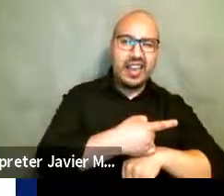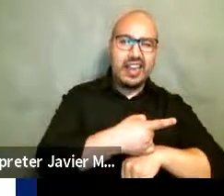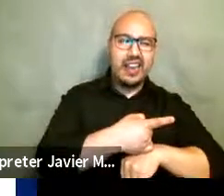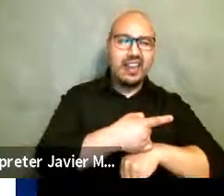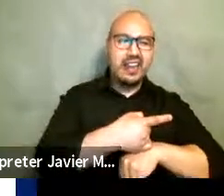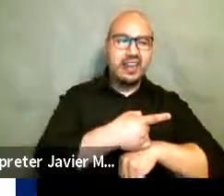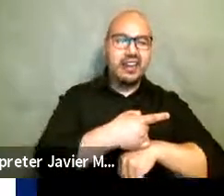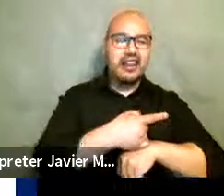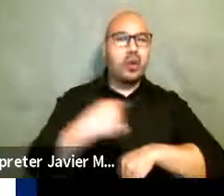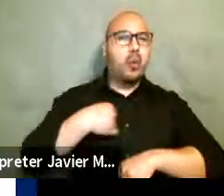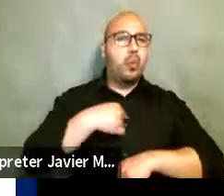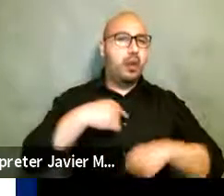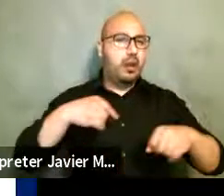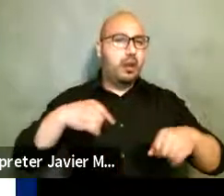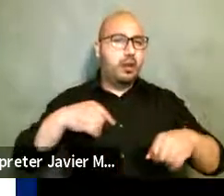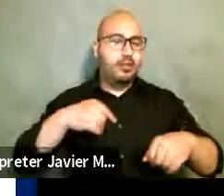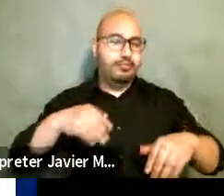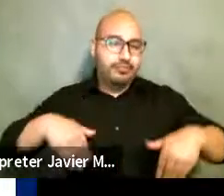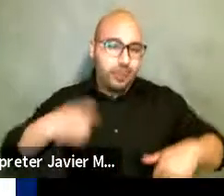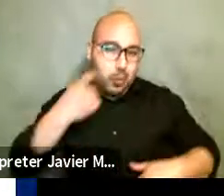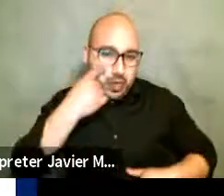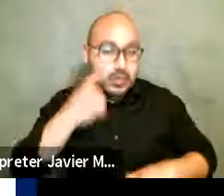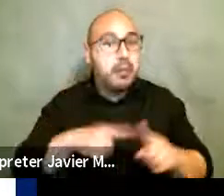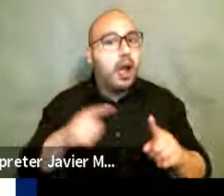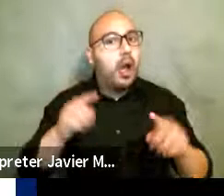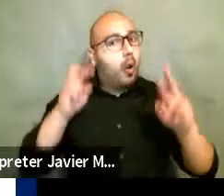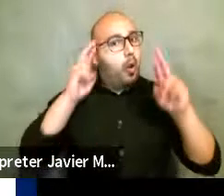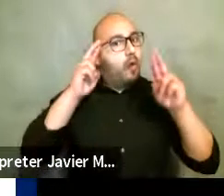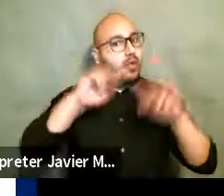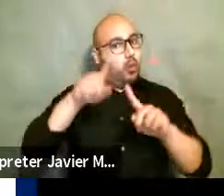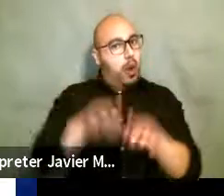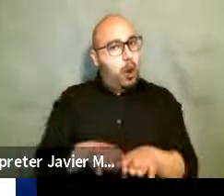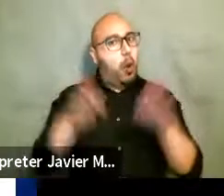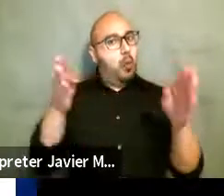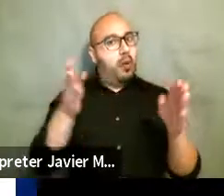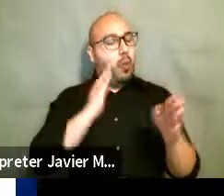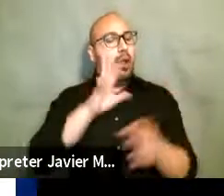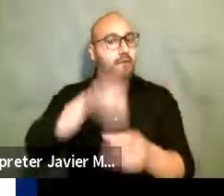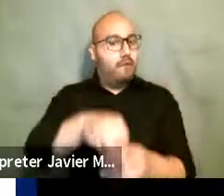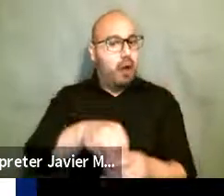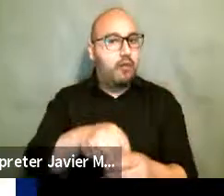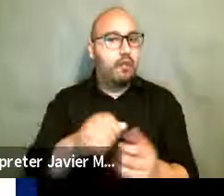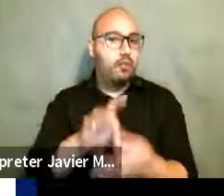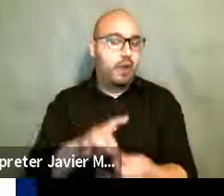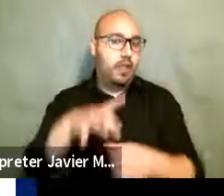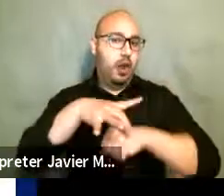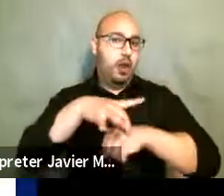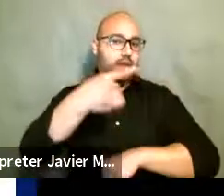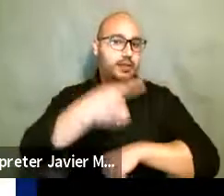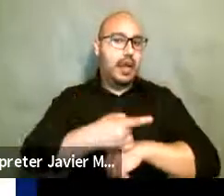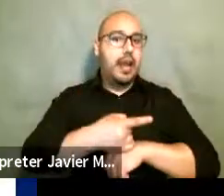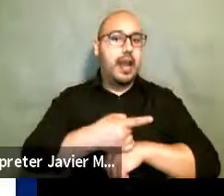haven't recently, but hopefully again, we'll be helping with Earth Day. And then the